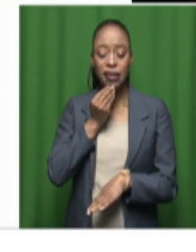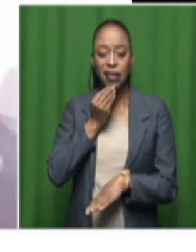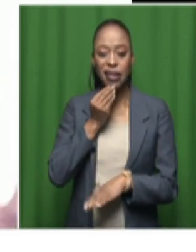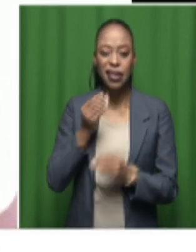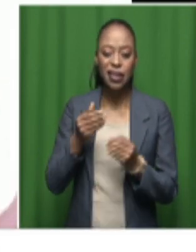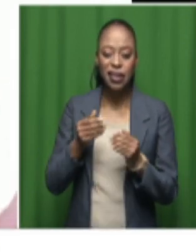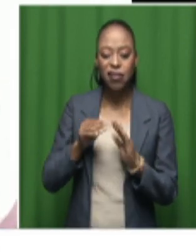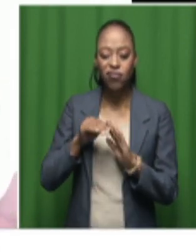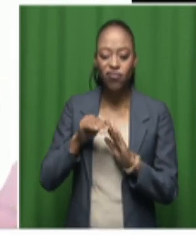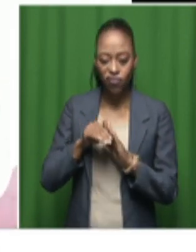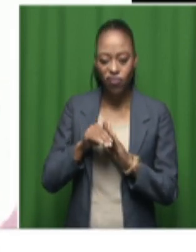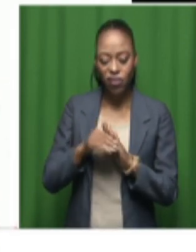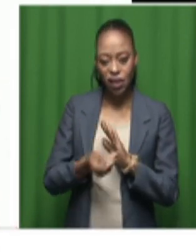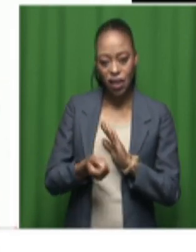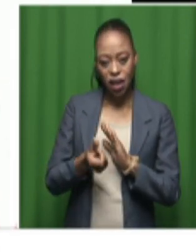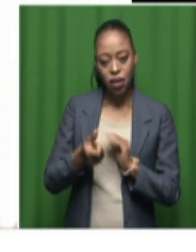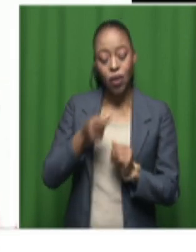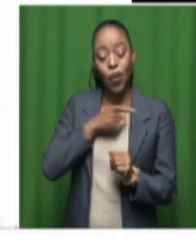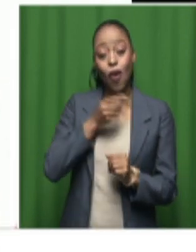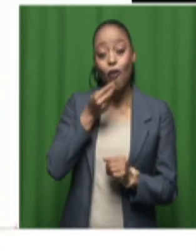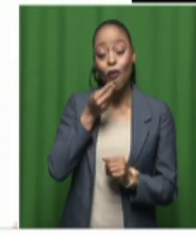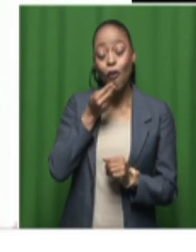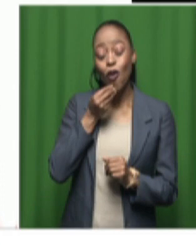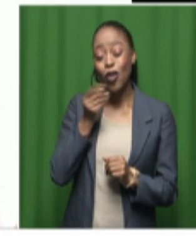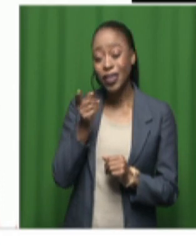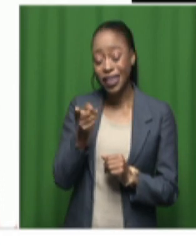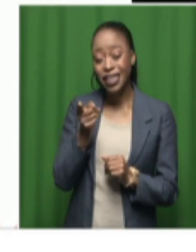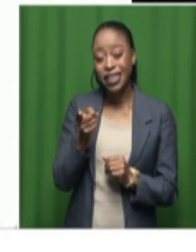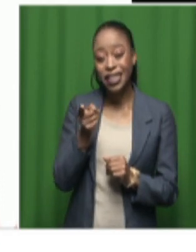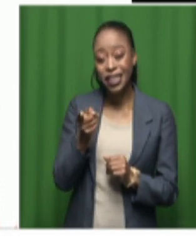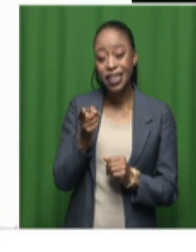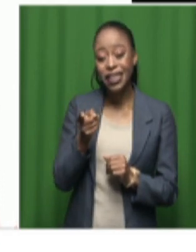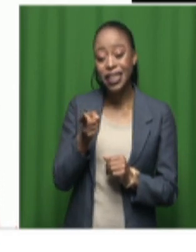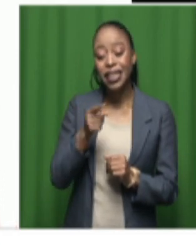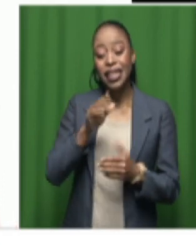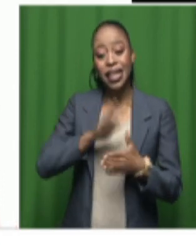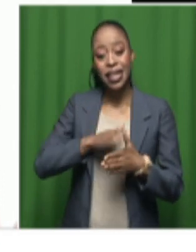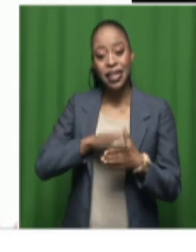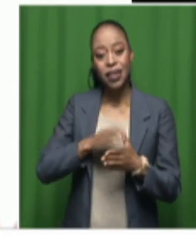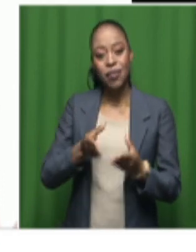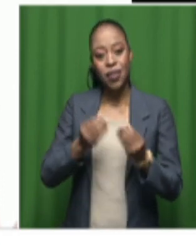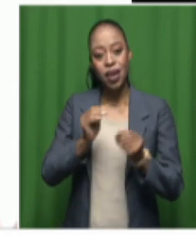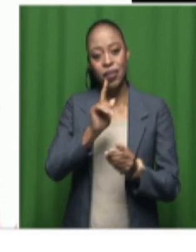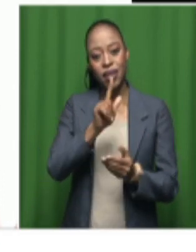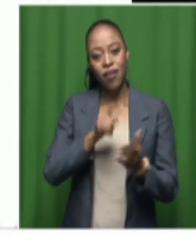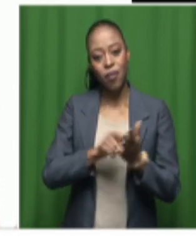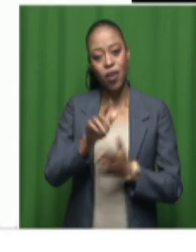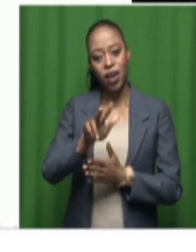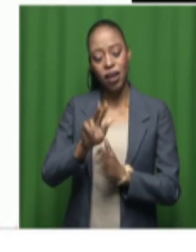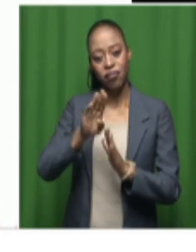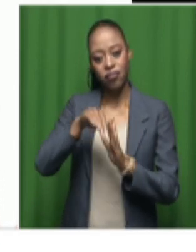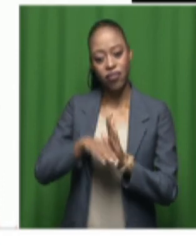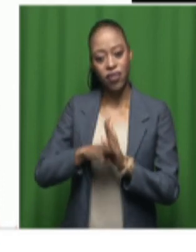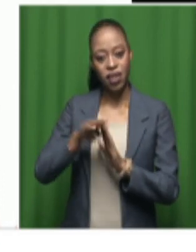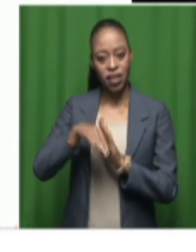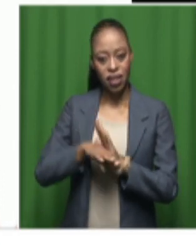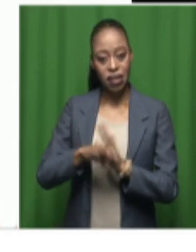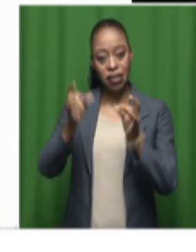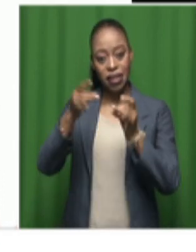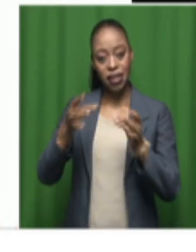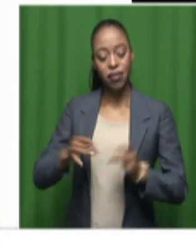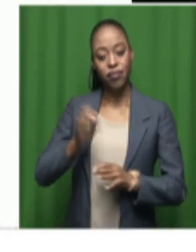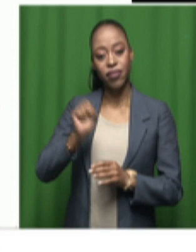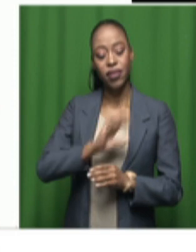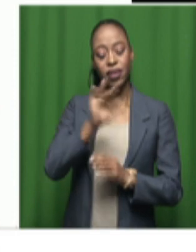food is one of the main drivers of the 7.8 inflation that Stats SA